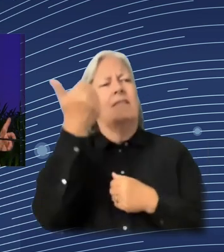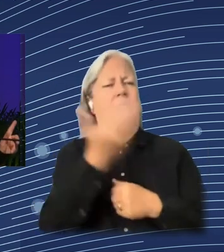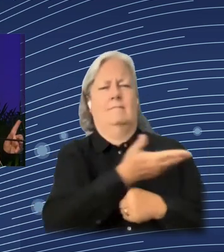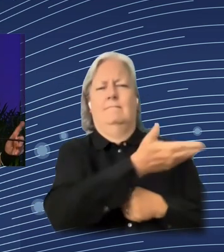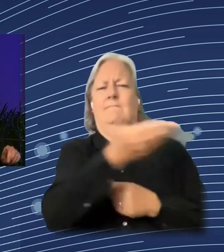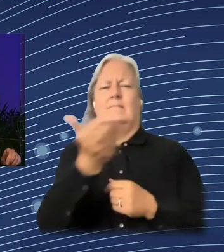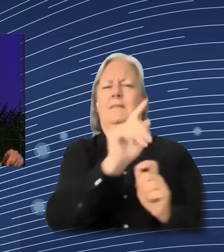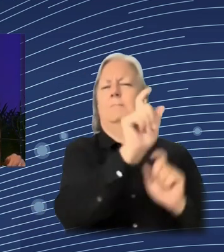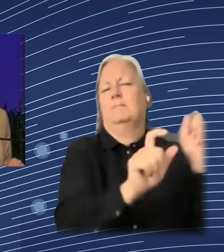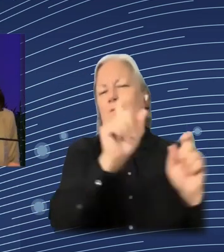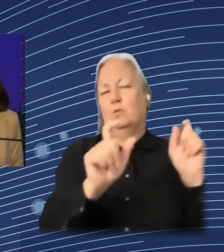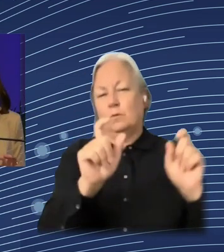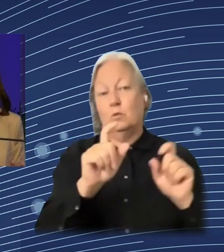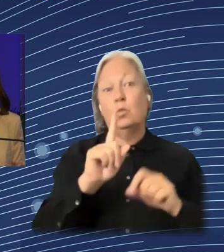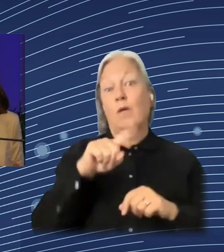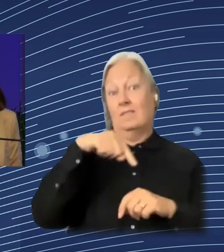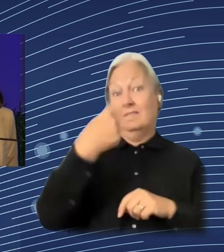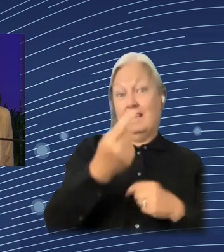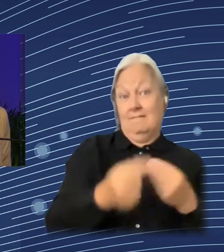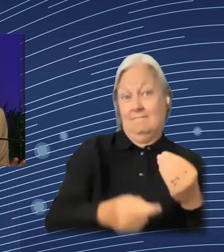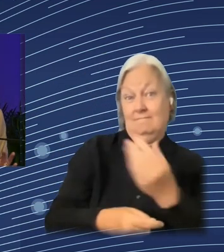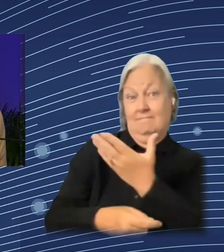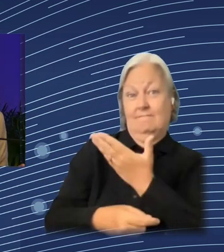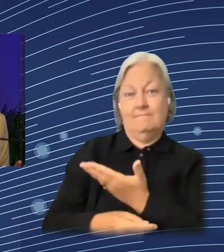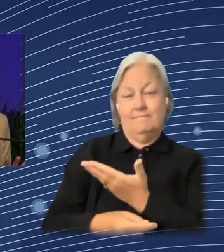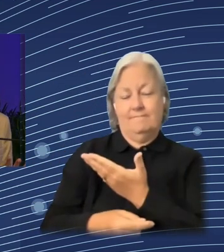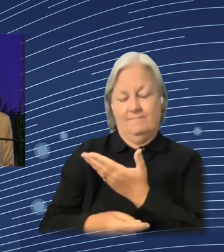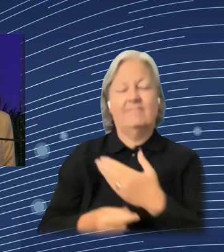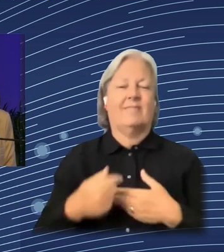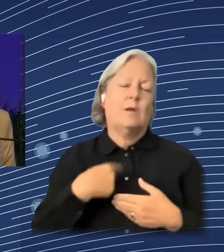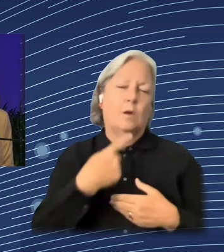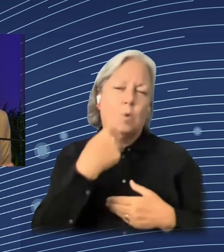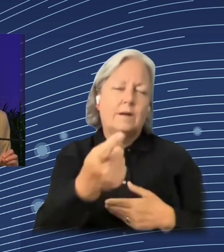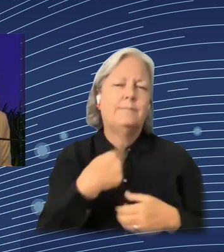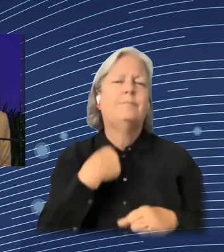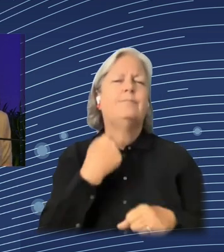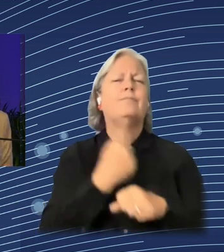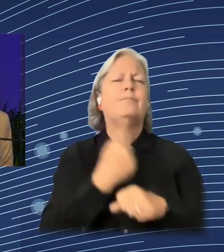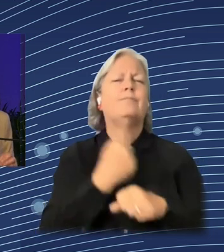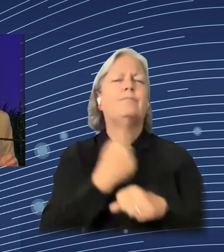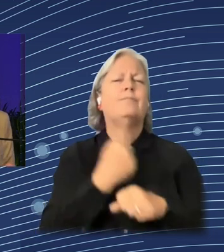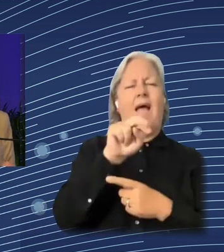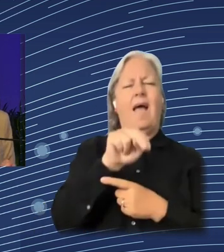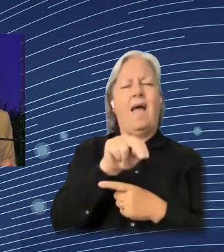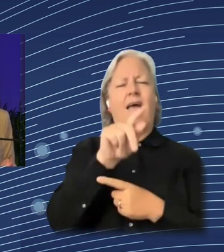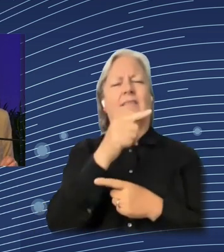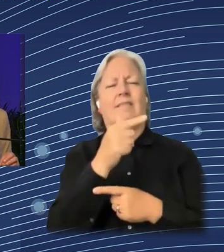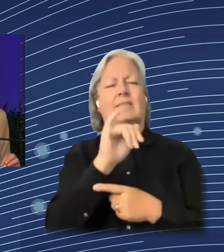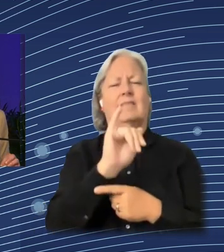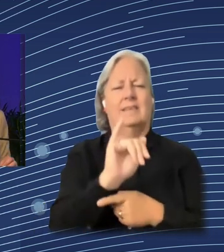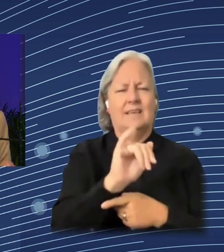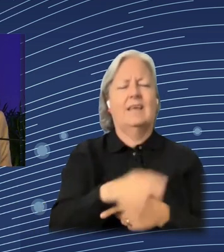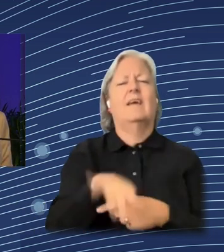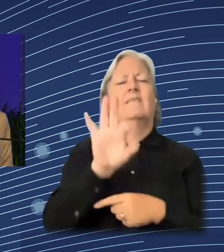Next slide, please. But as I told you, I work at the anti-fraud department, so my work focuses